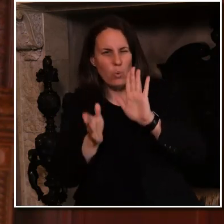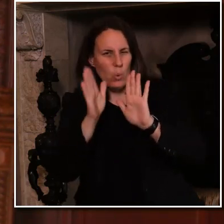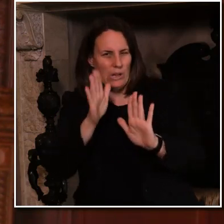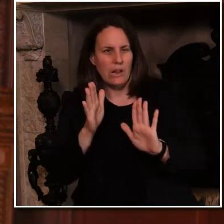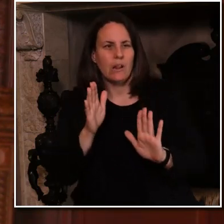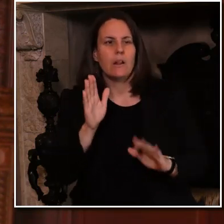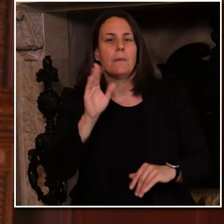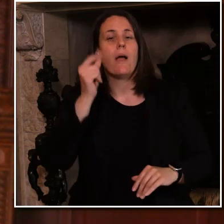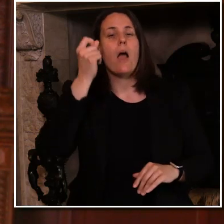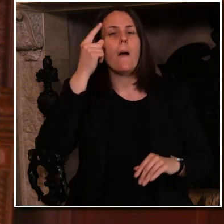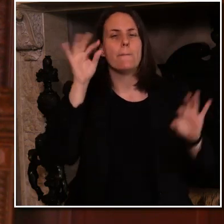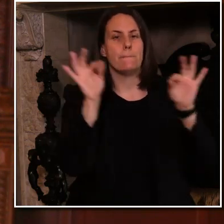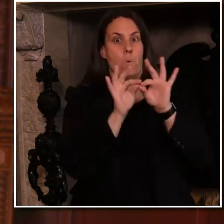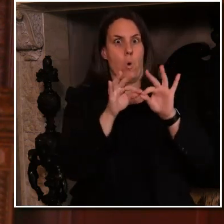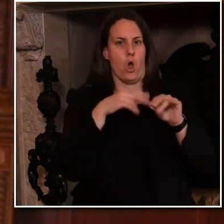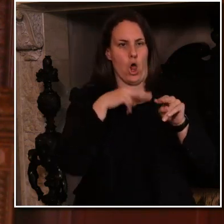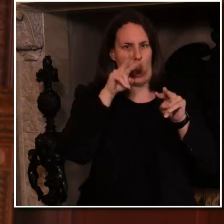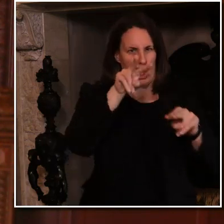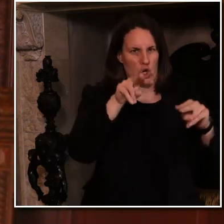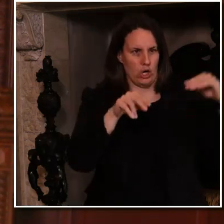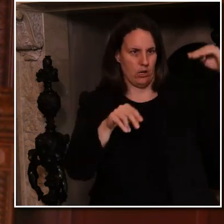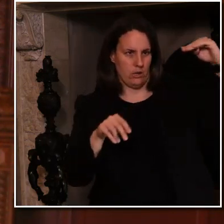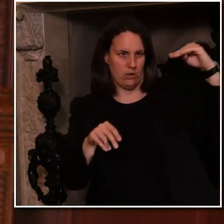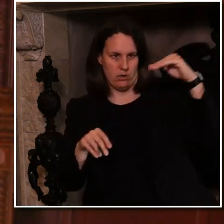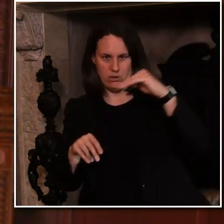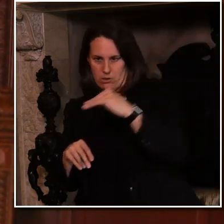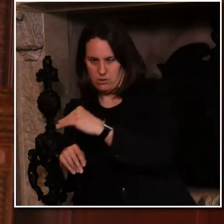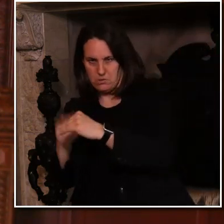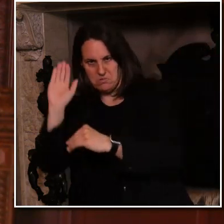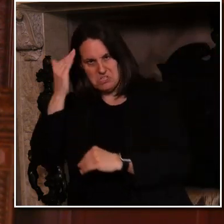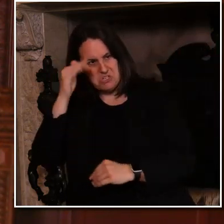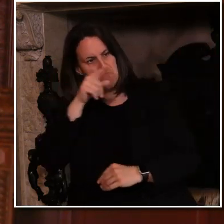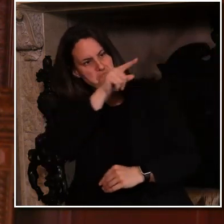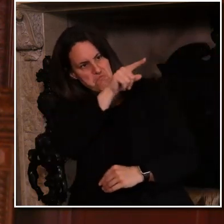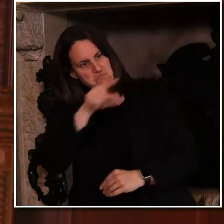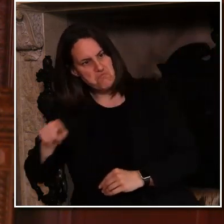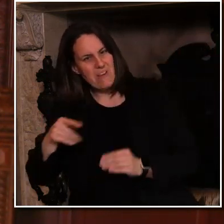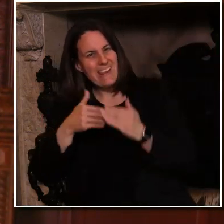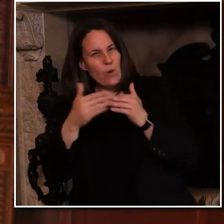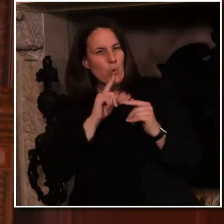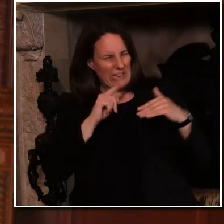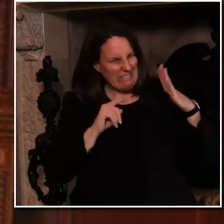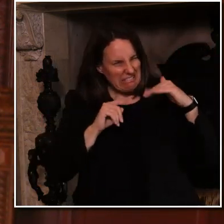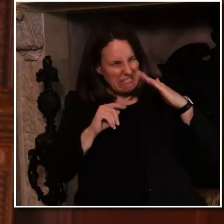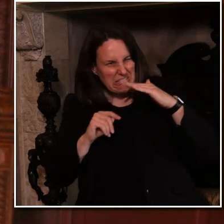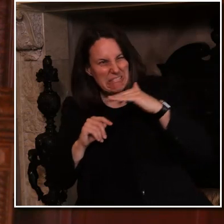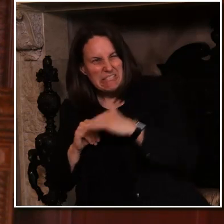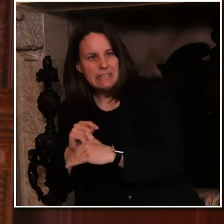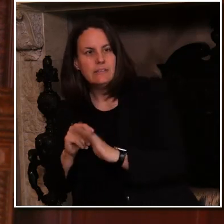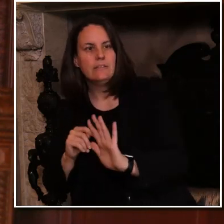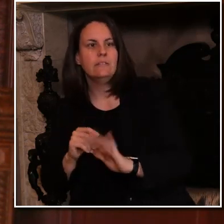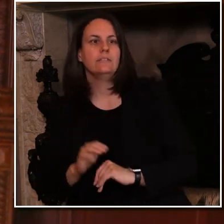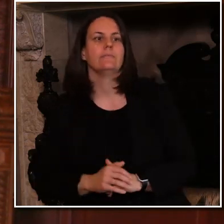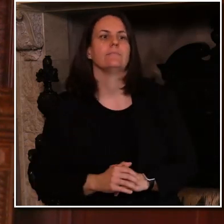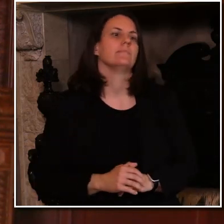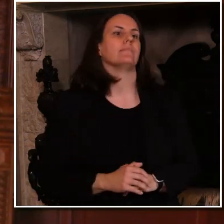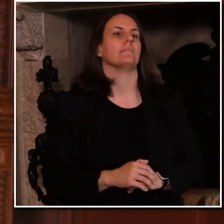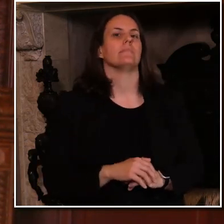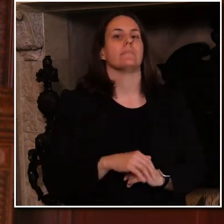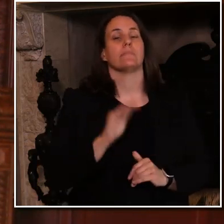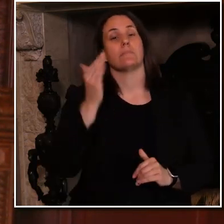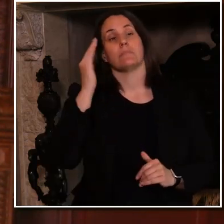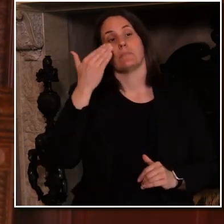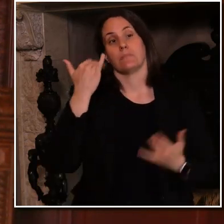direction. And we've been pretty flat between 9 and 11%. So that varies a little bit day to day. But the idea of looking at a